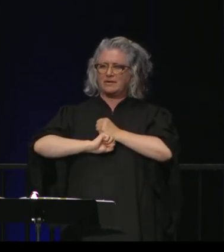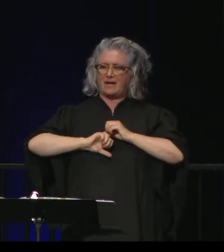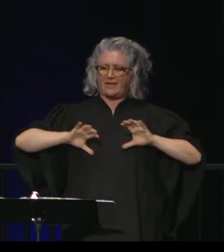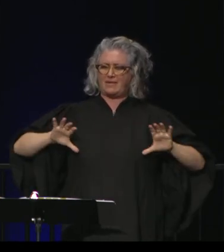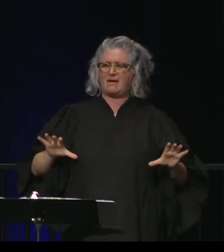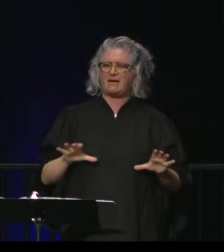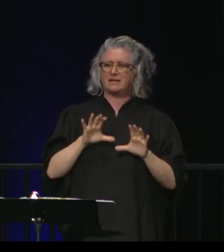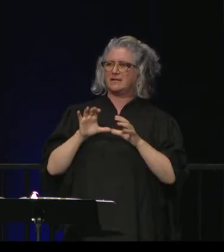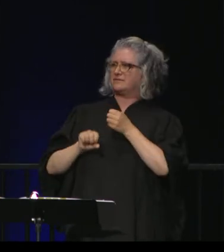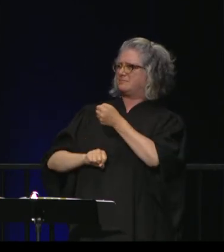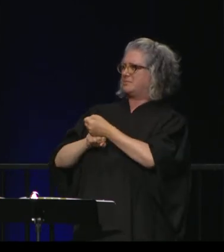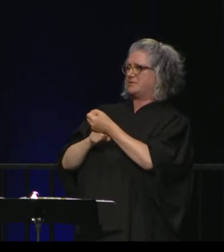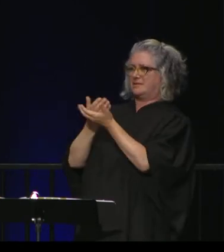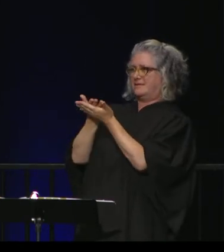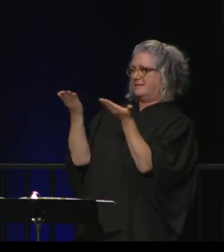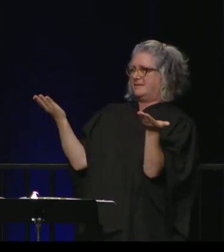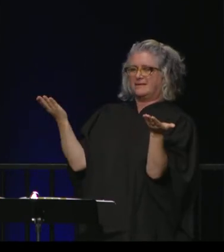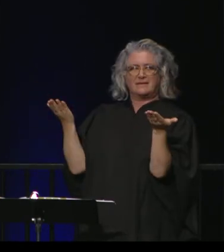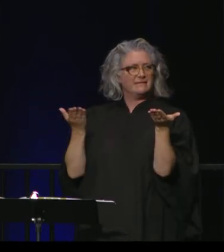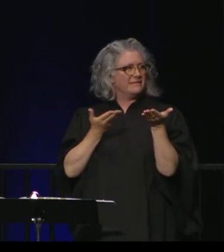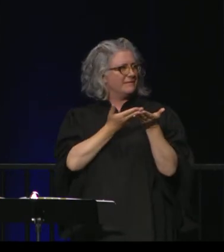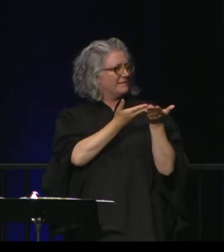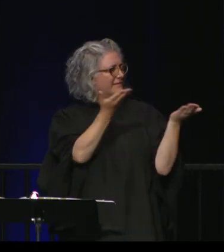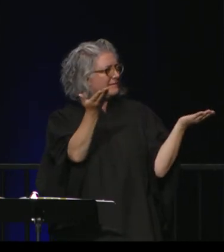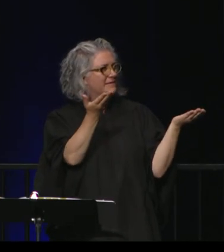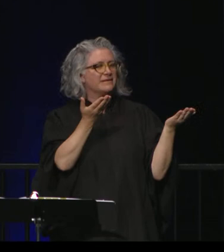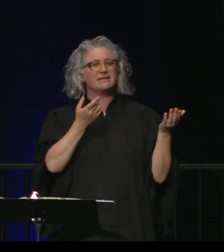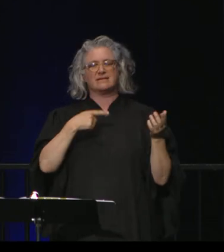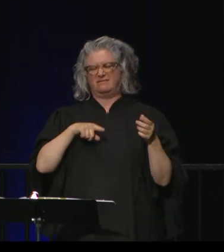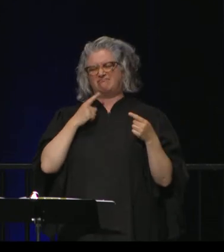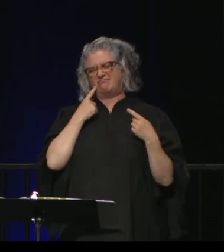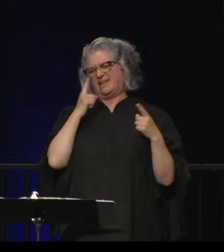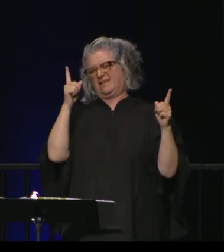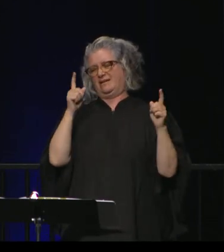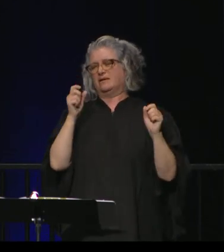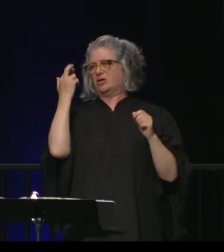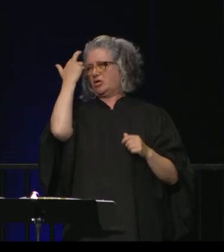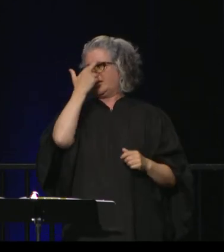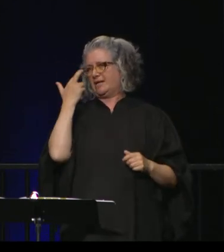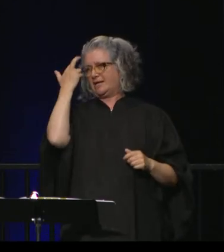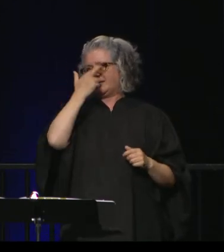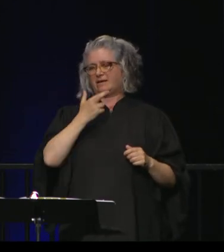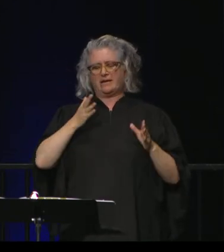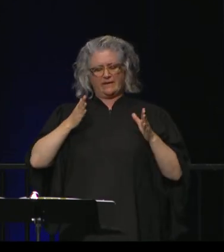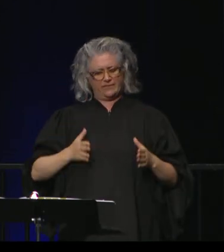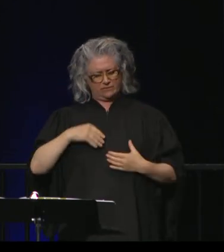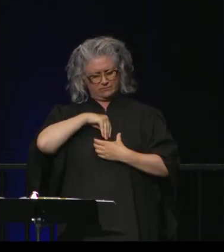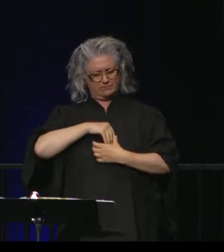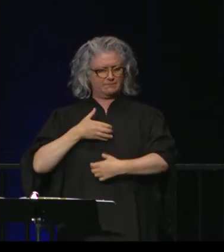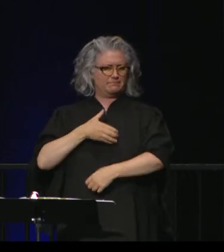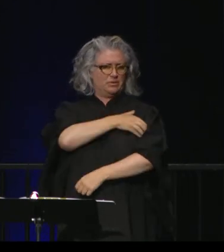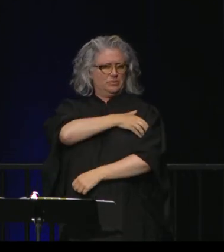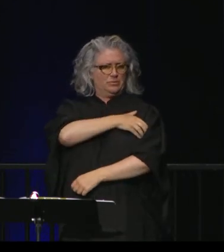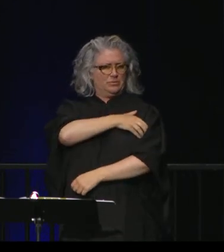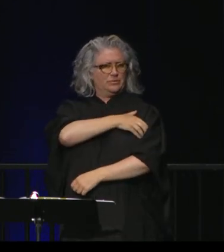supporting them that we are most able to realize our individual strengths.